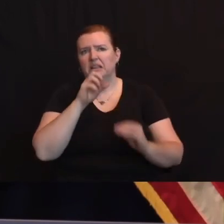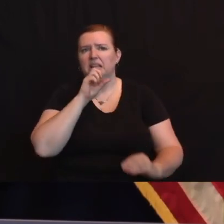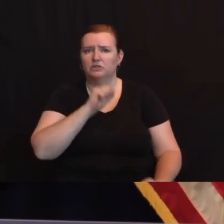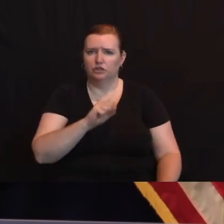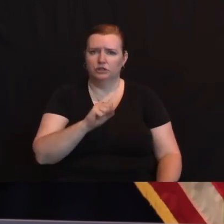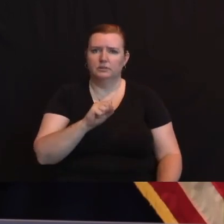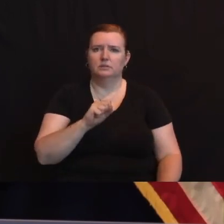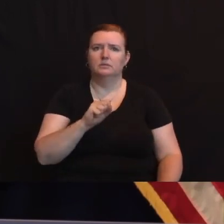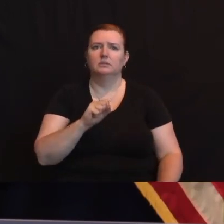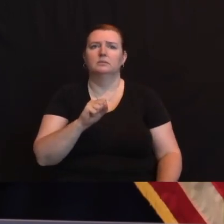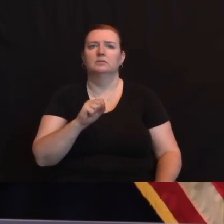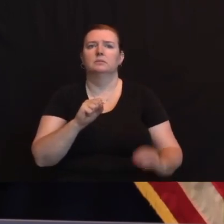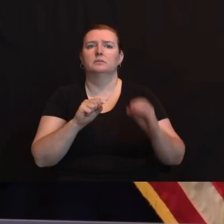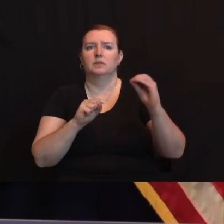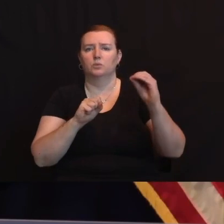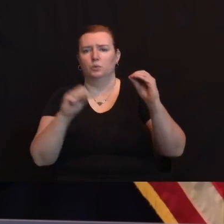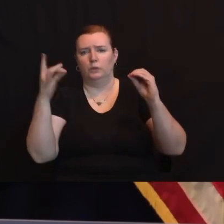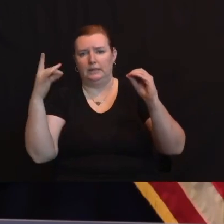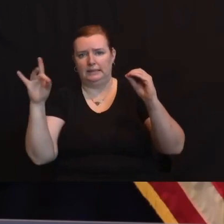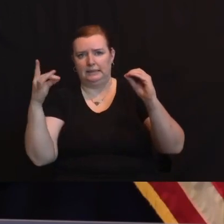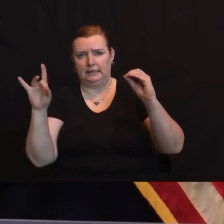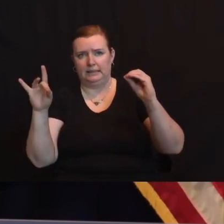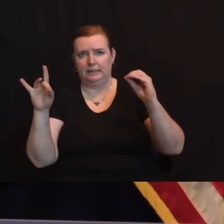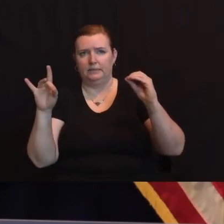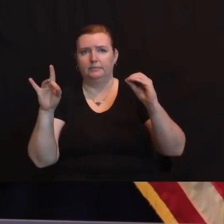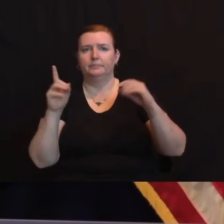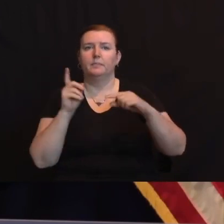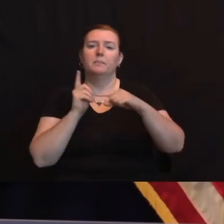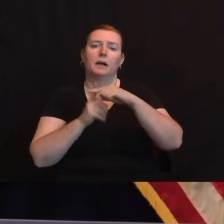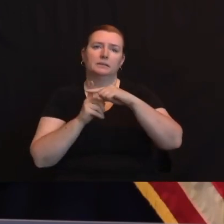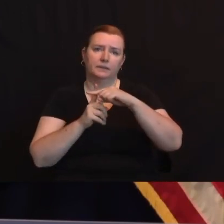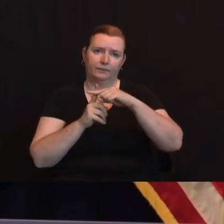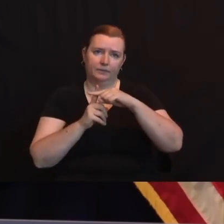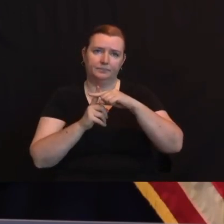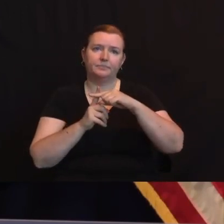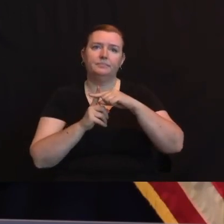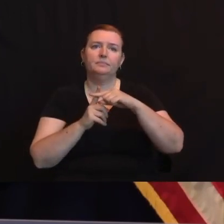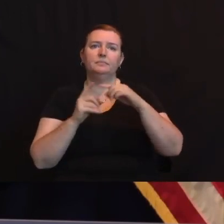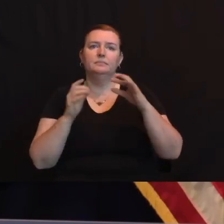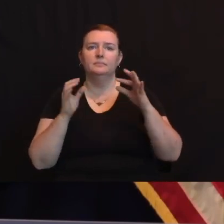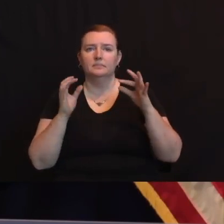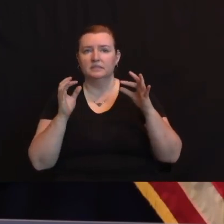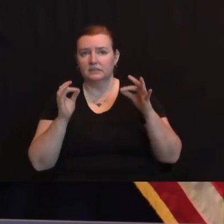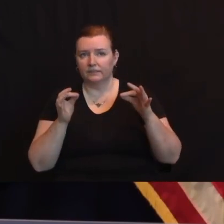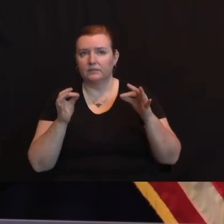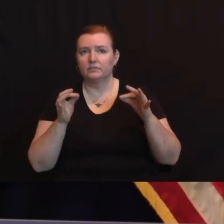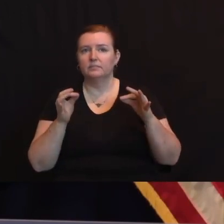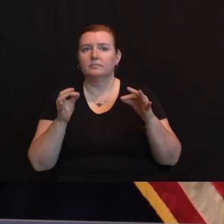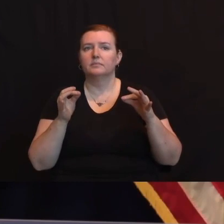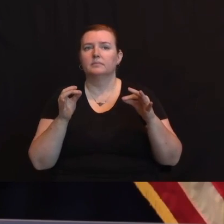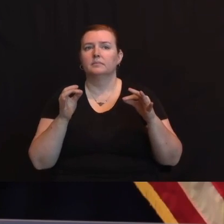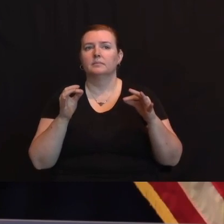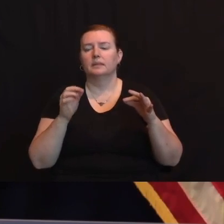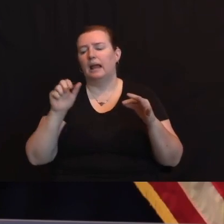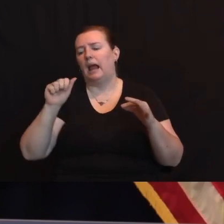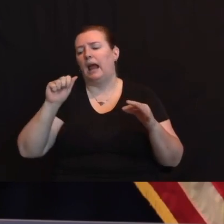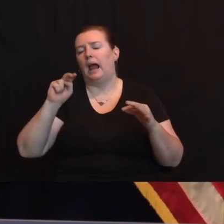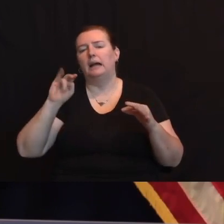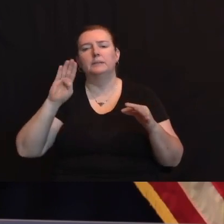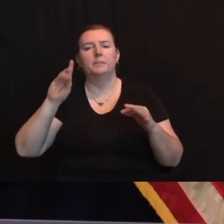past, have either tested positive for active COVID-19 or have had antibody tests that were